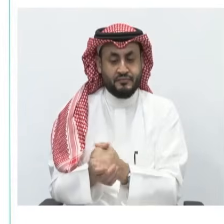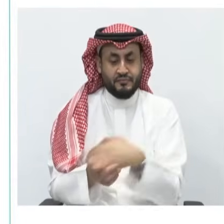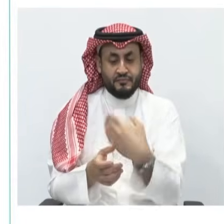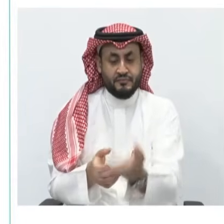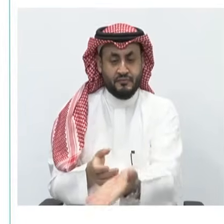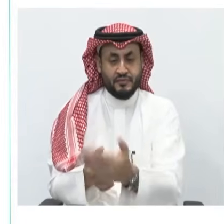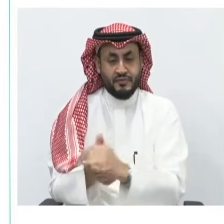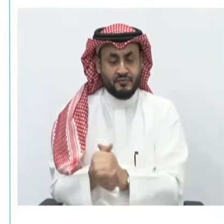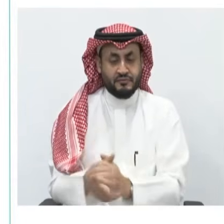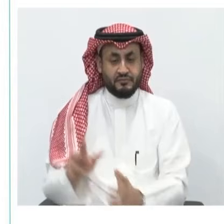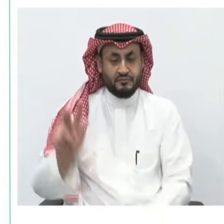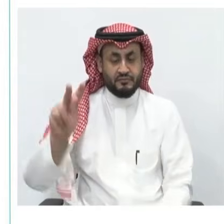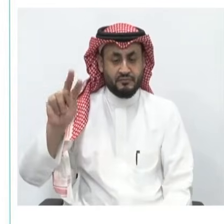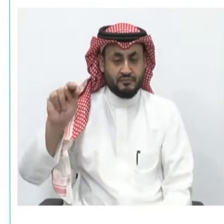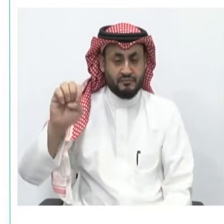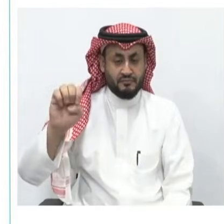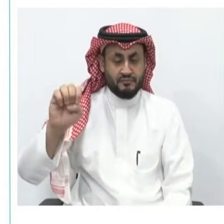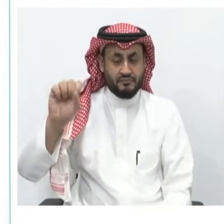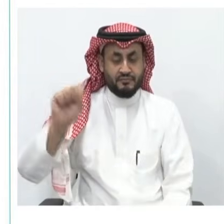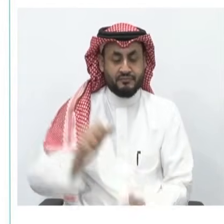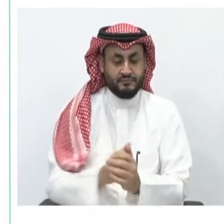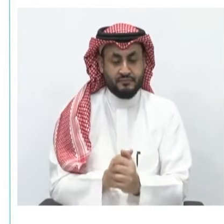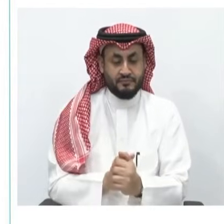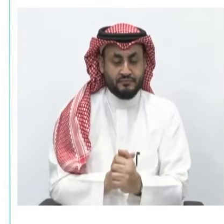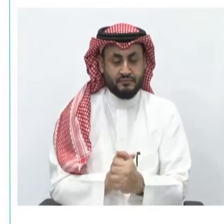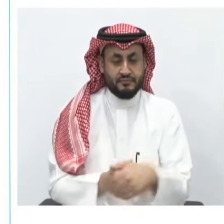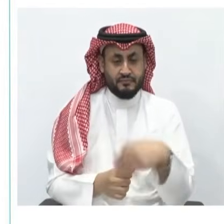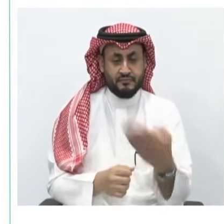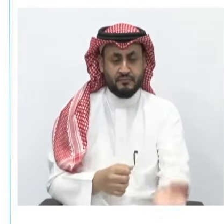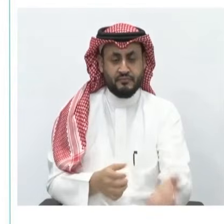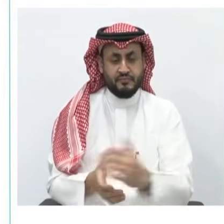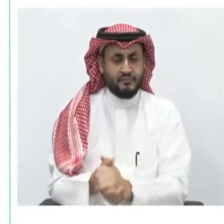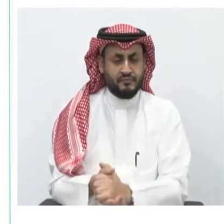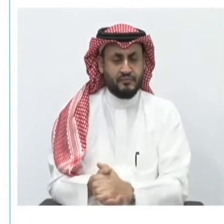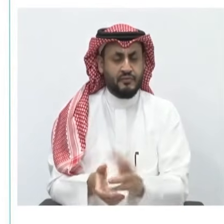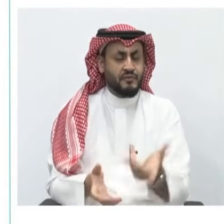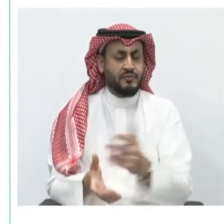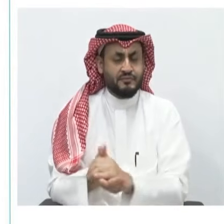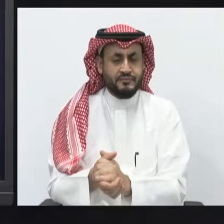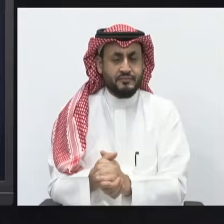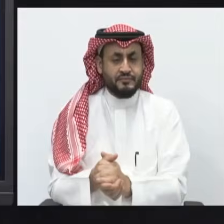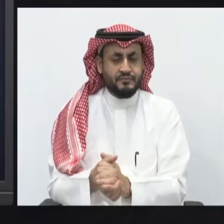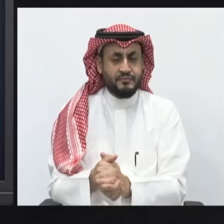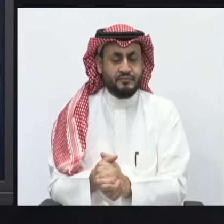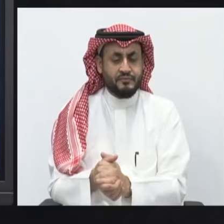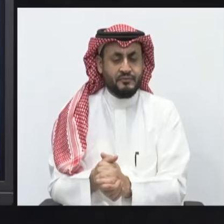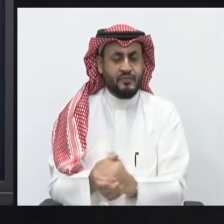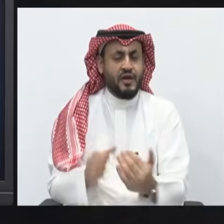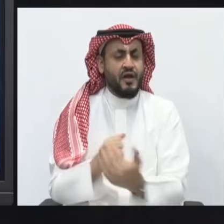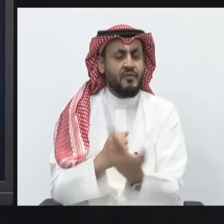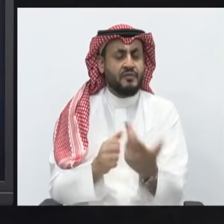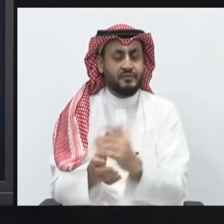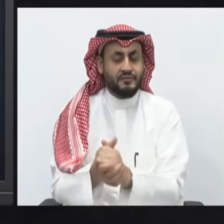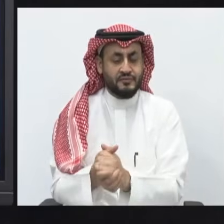So we have knees. Excellent. What about these? What are they? Can you tell me? Yes,